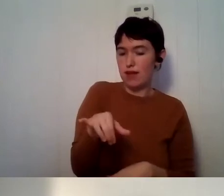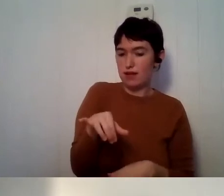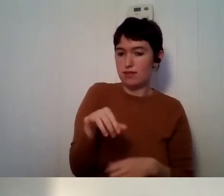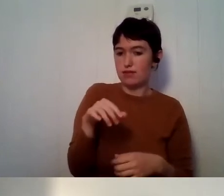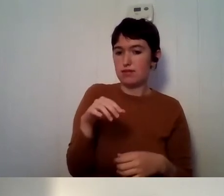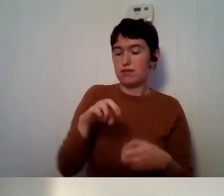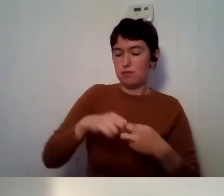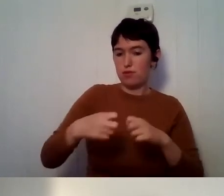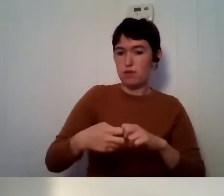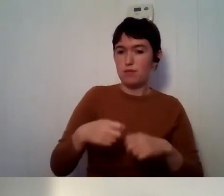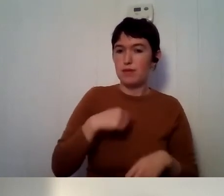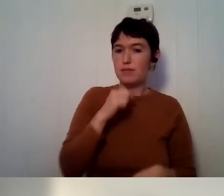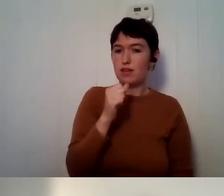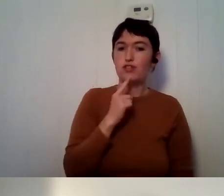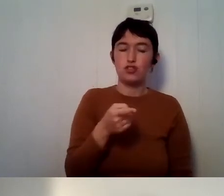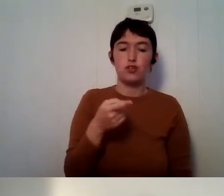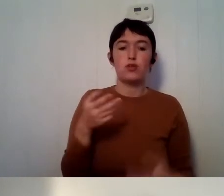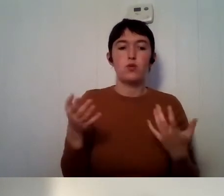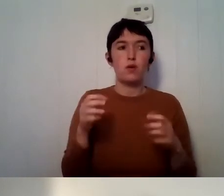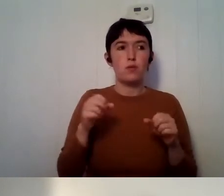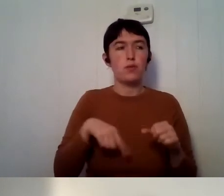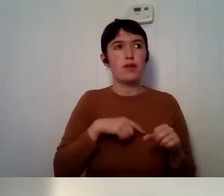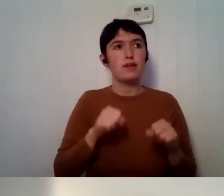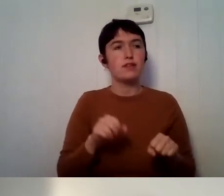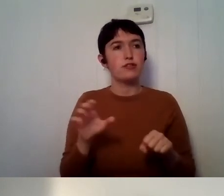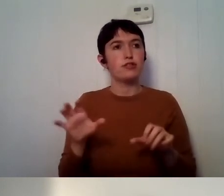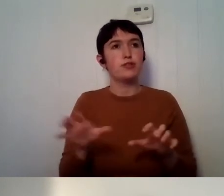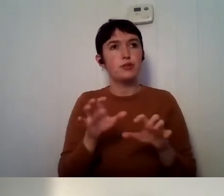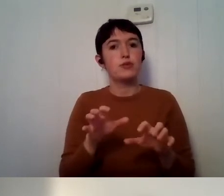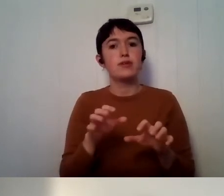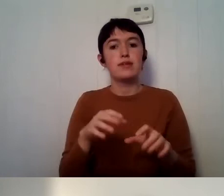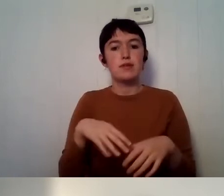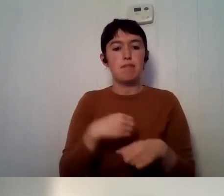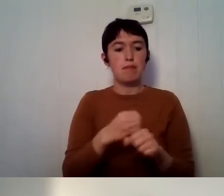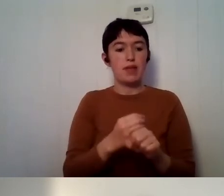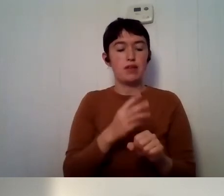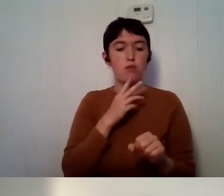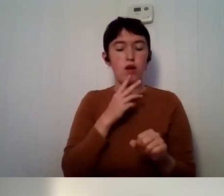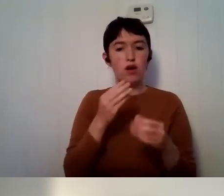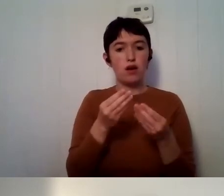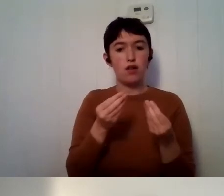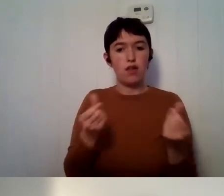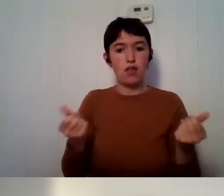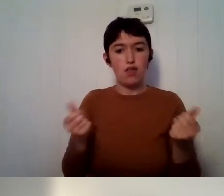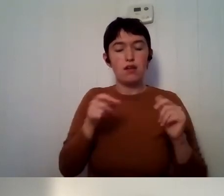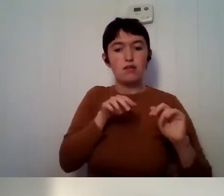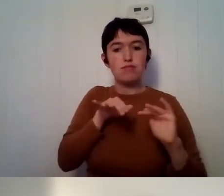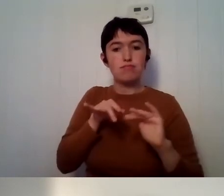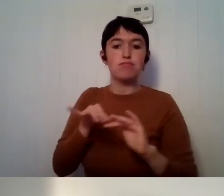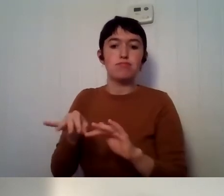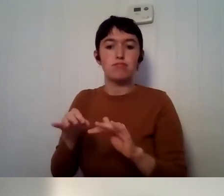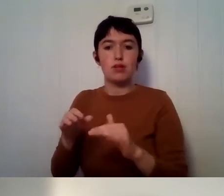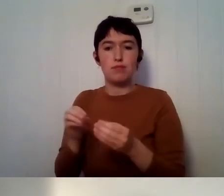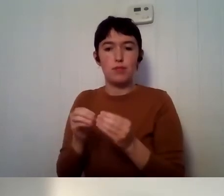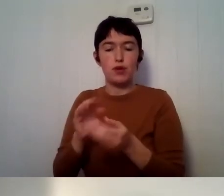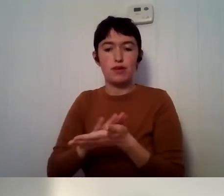too what we could do to kind of try and mitigate and make the water that is coming off of the glaciers cleaner, other than kind